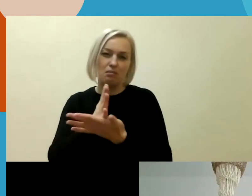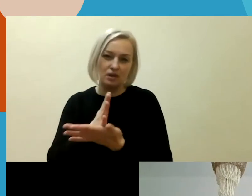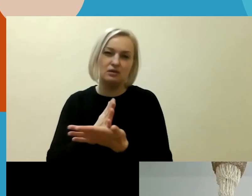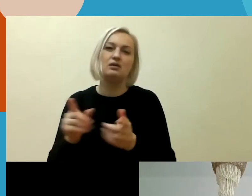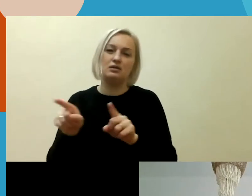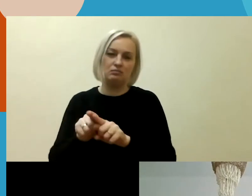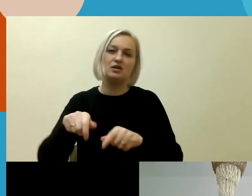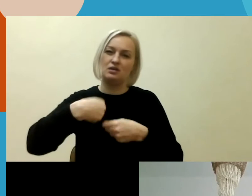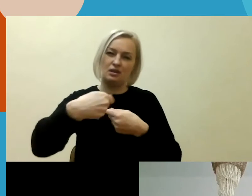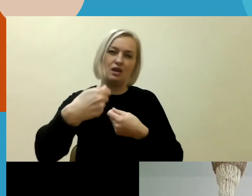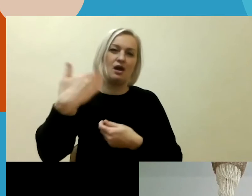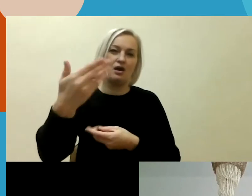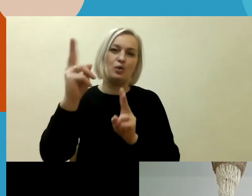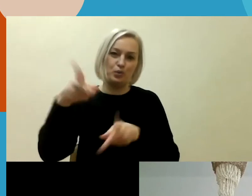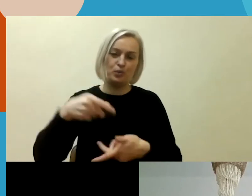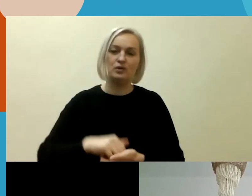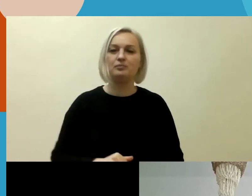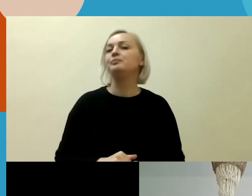according to the communities.